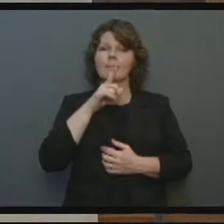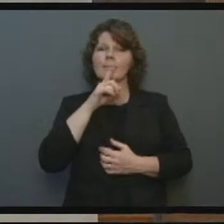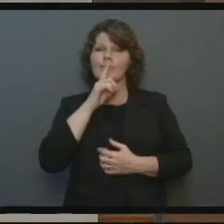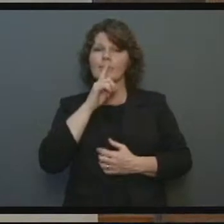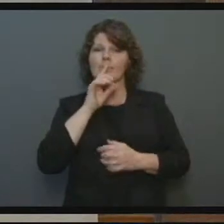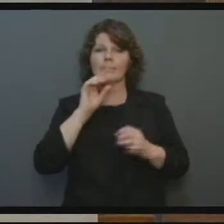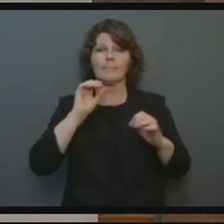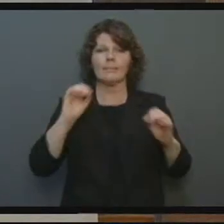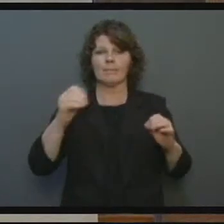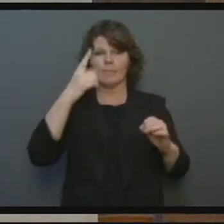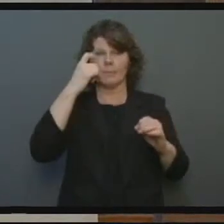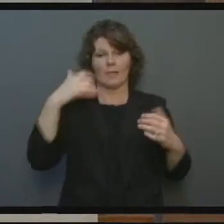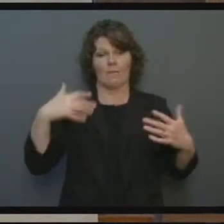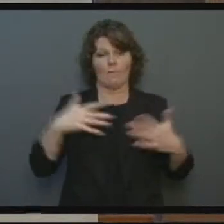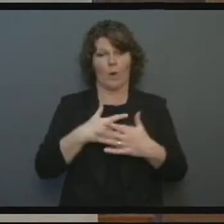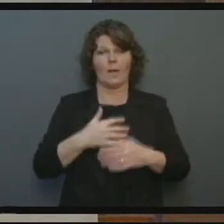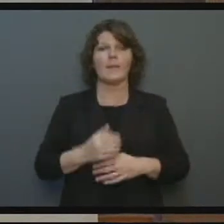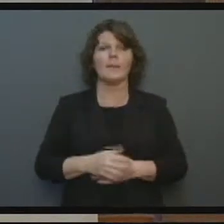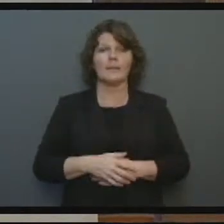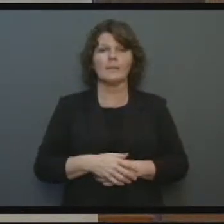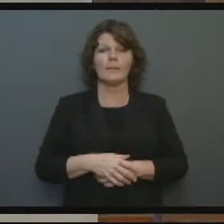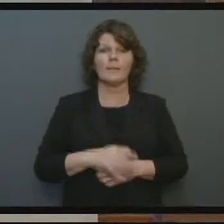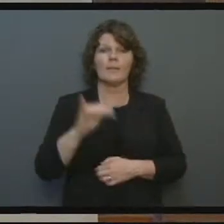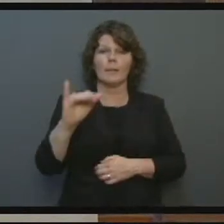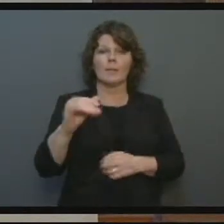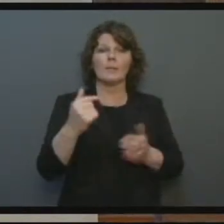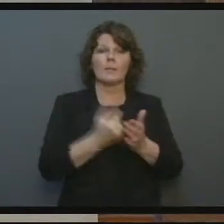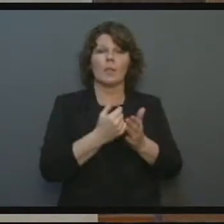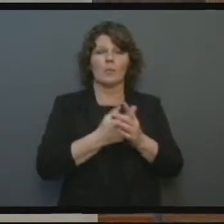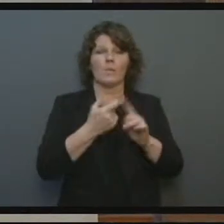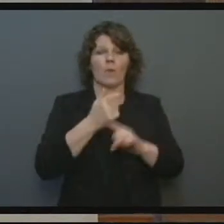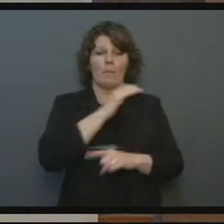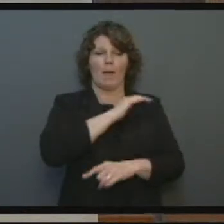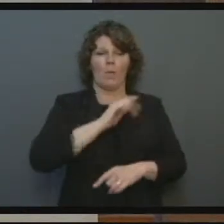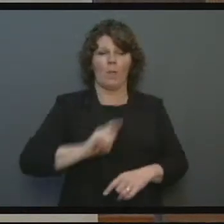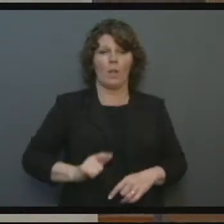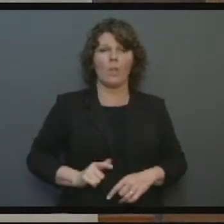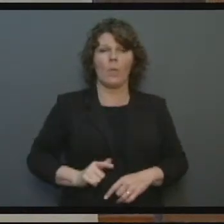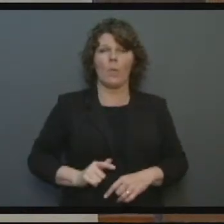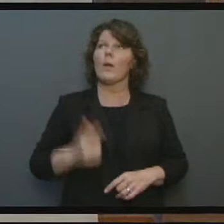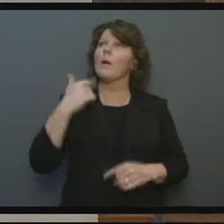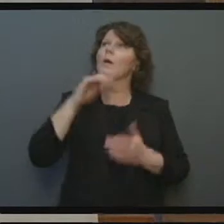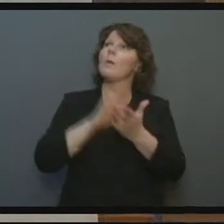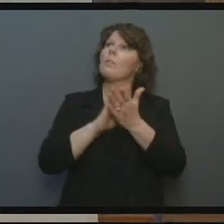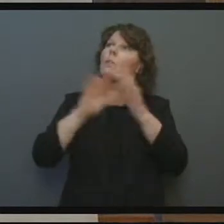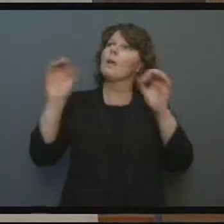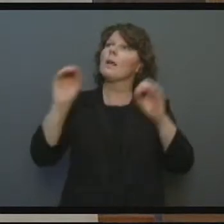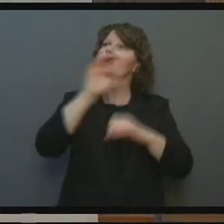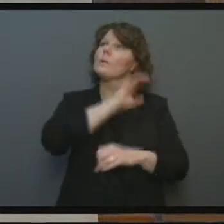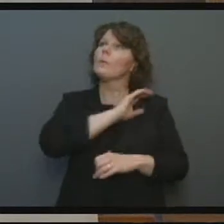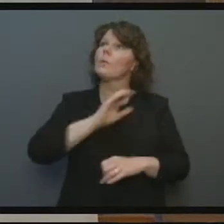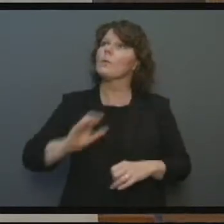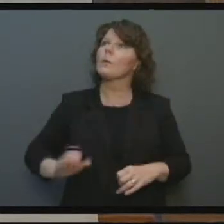anyone, for they were afraid. This is the gospel of the Lord. Praise to you, O